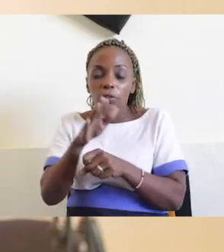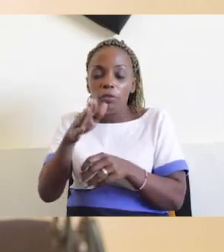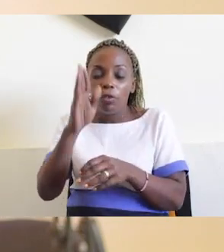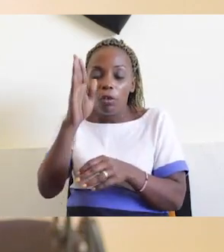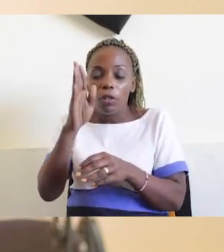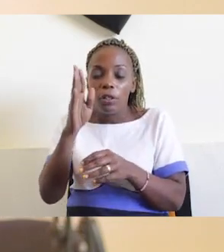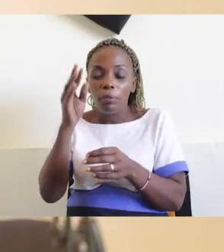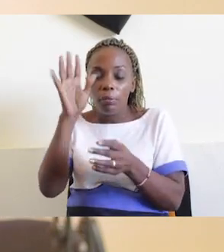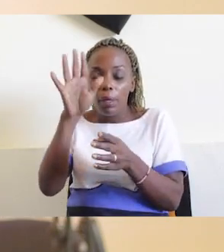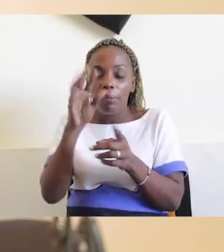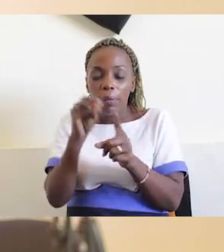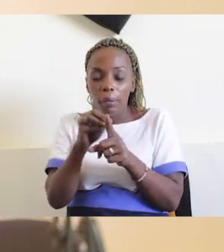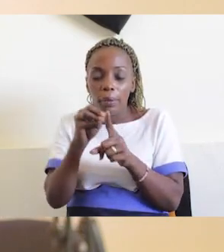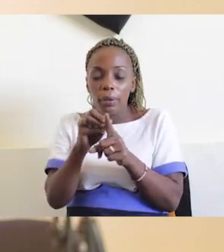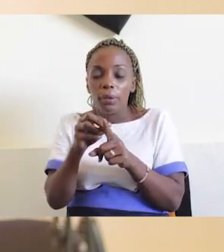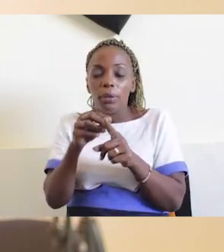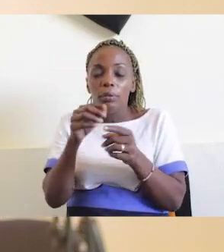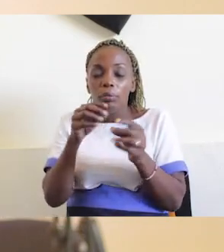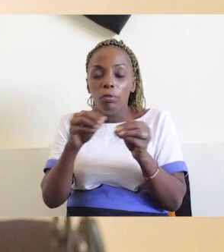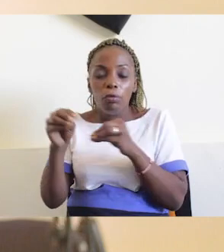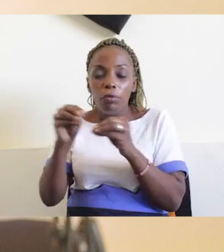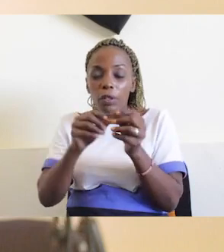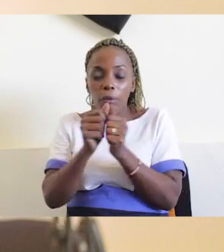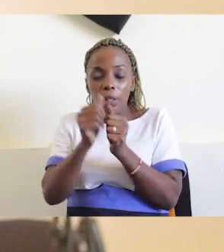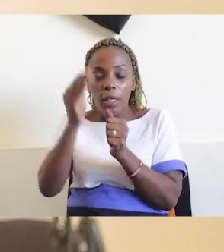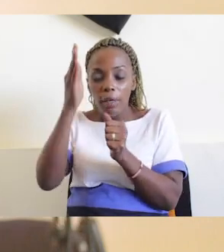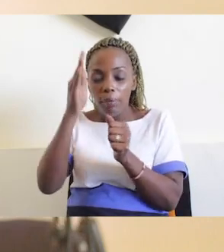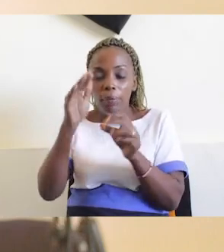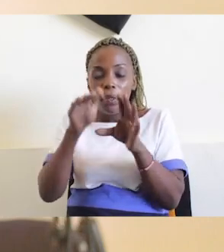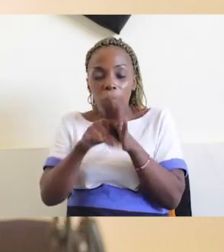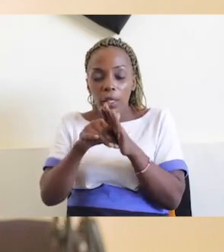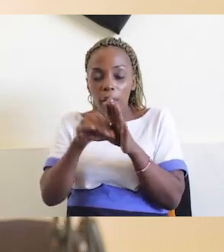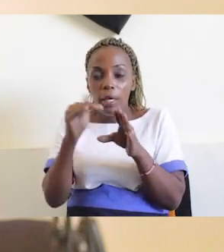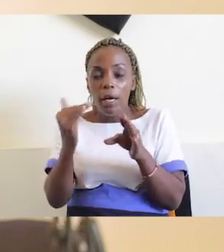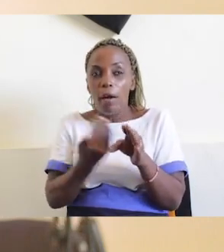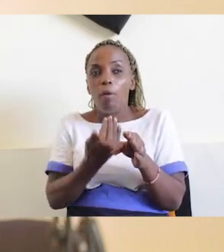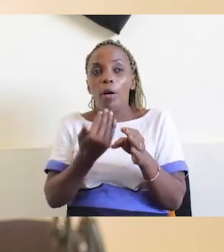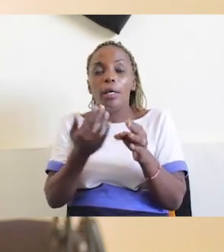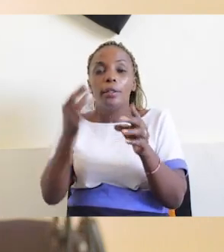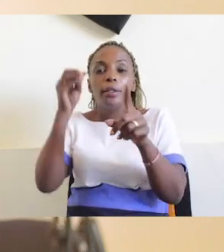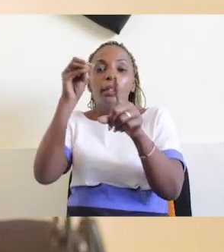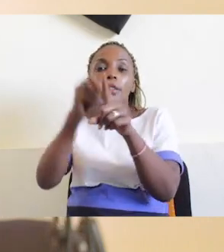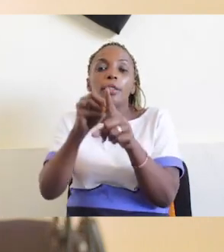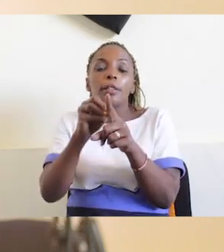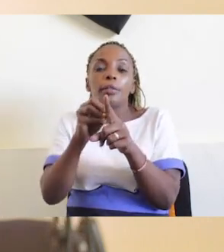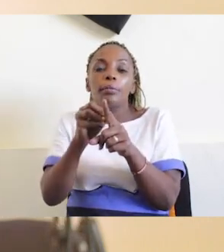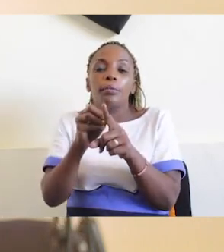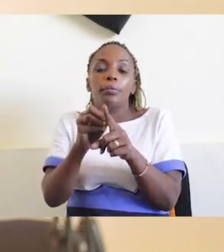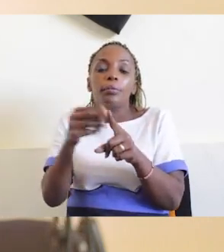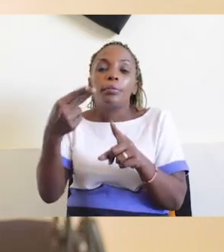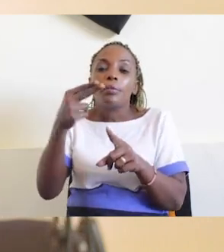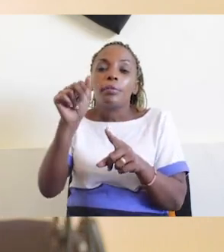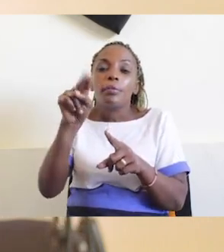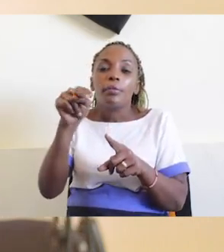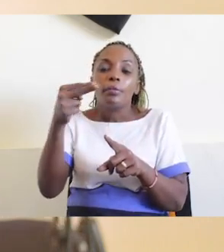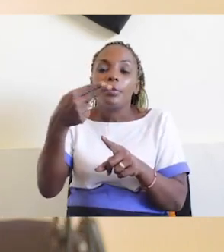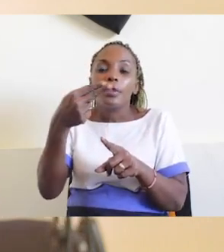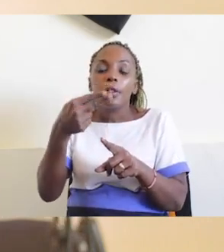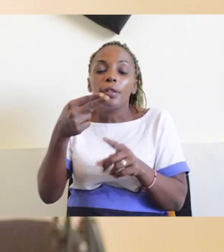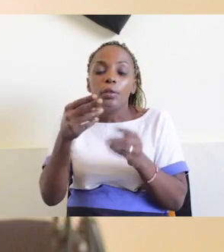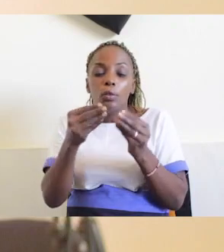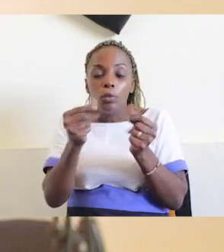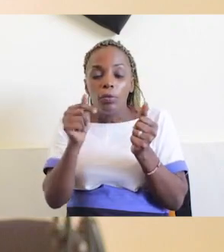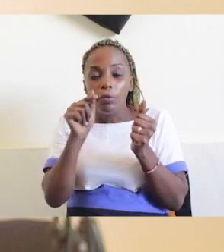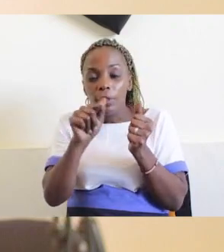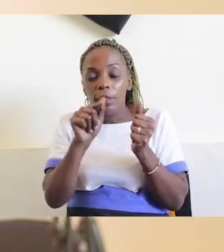God's purpose, soaring with him into our destiny. Hannah dealt with